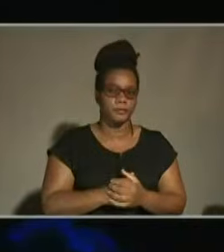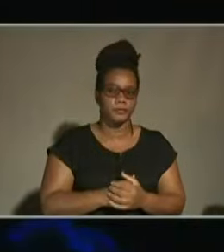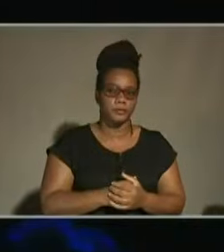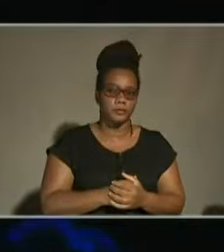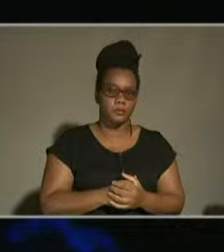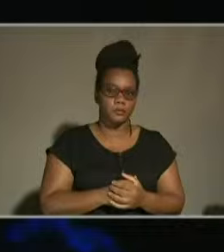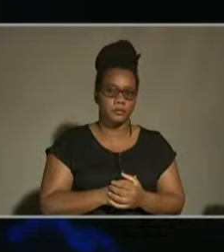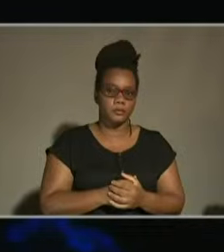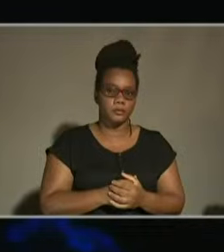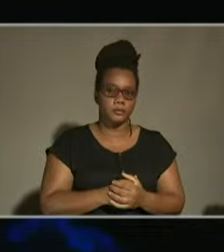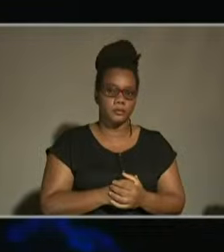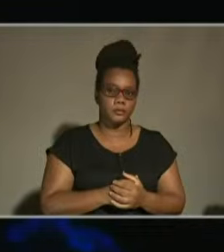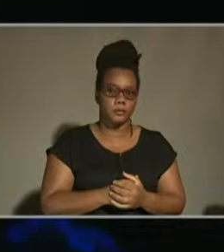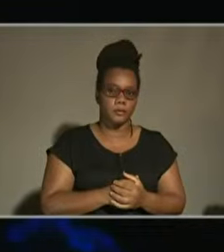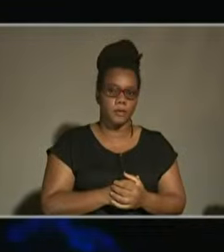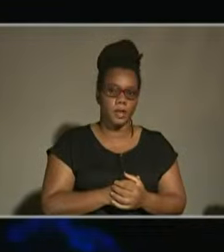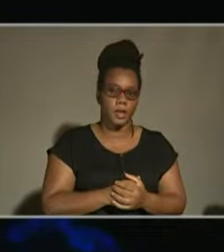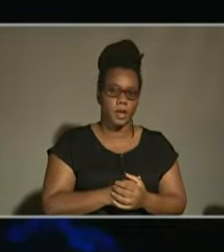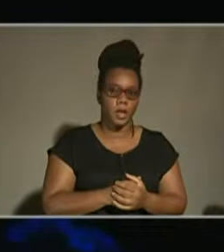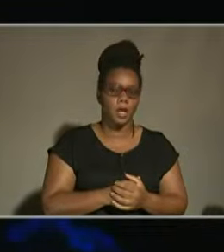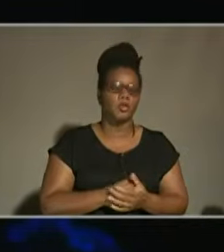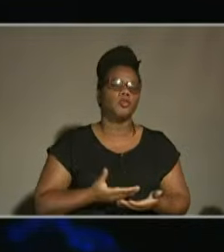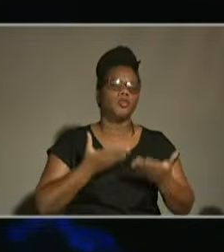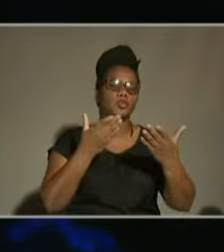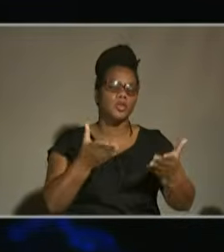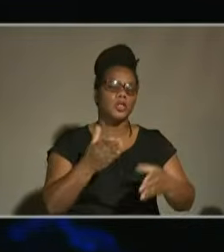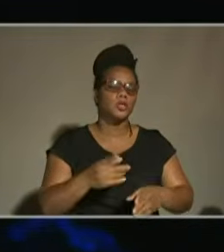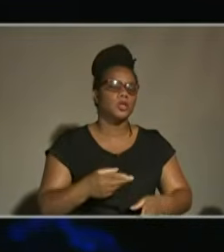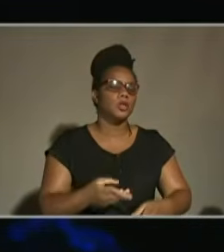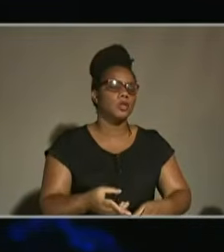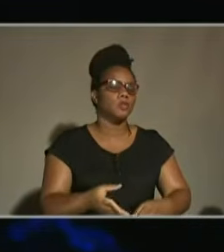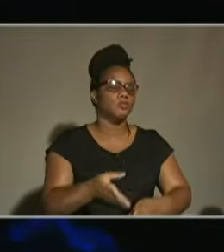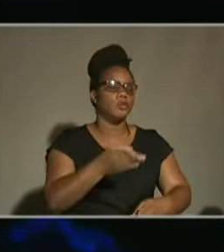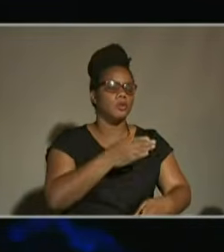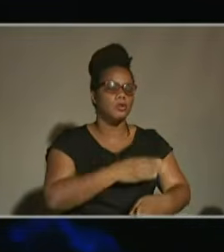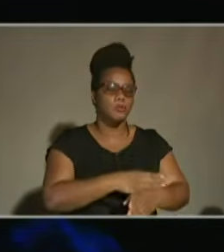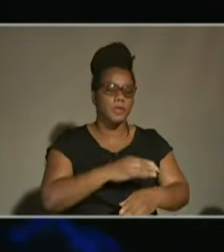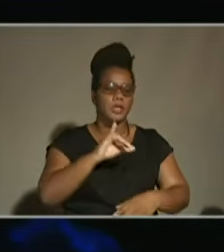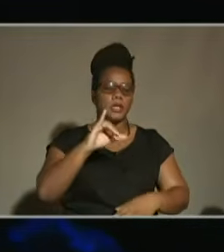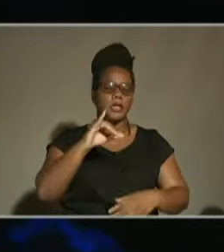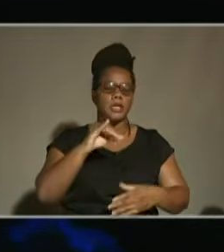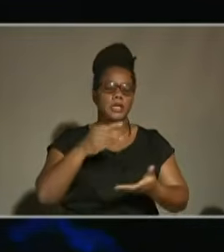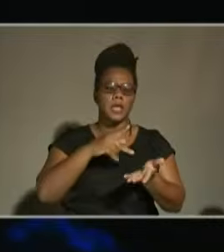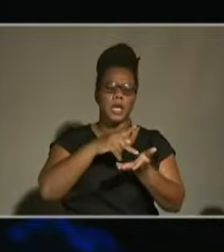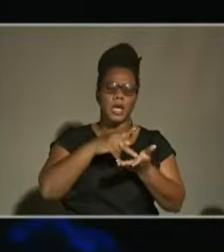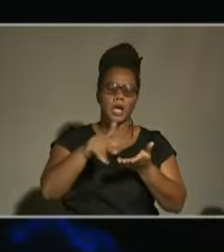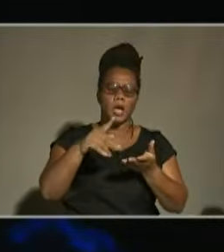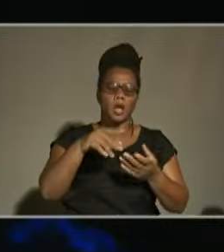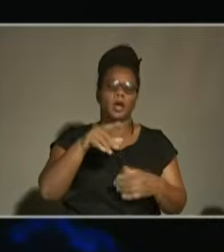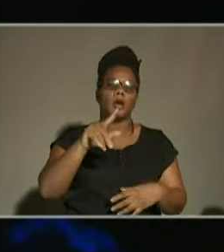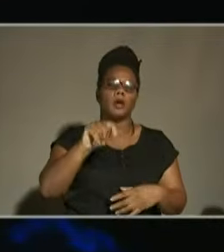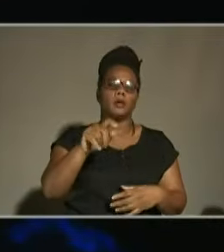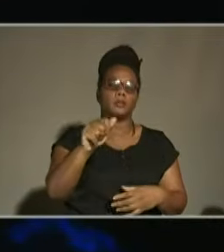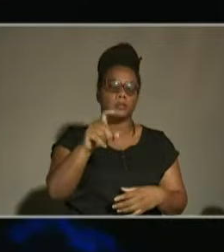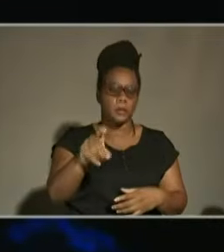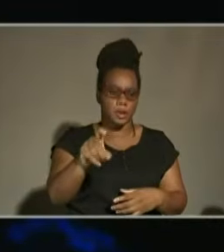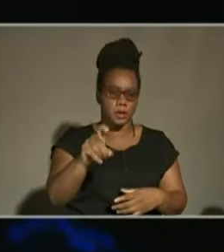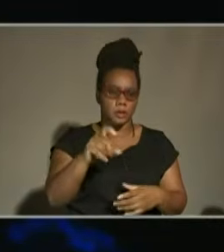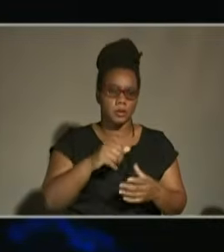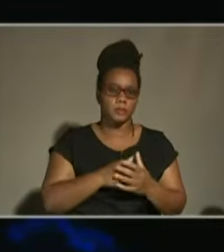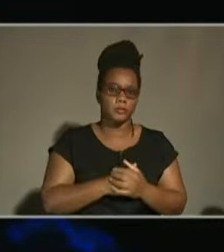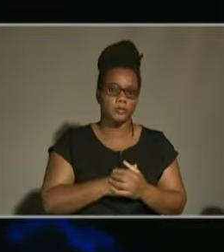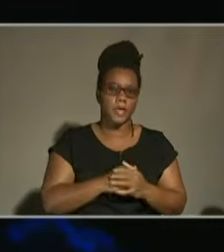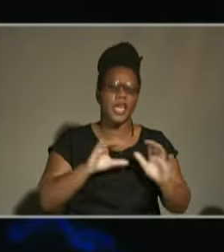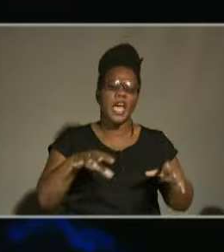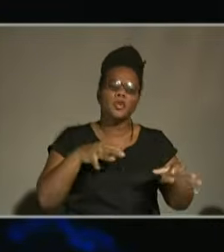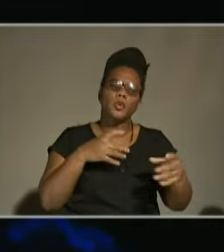PNP's proposal to increase the income tax threshold to $3.5 million is impractical and impossible to fund without new taxes. Can